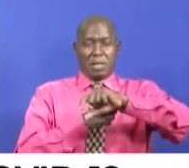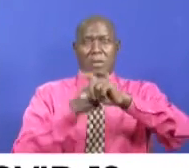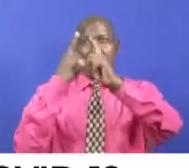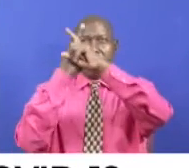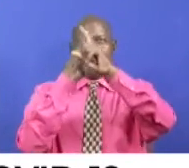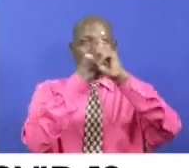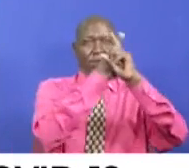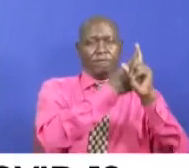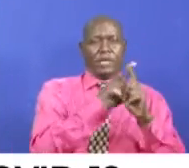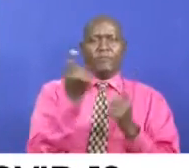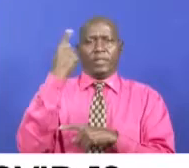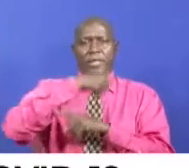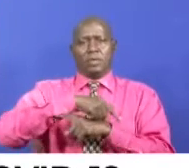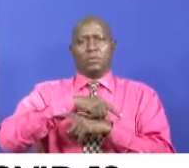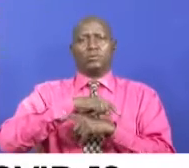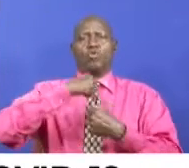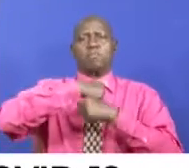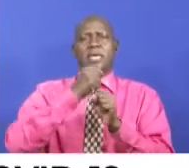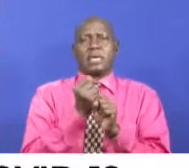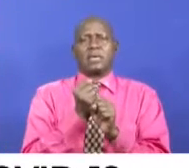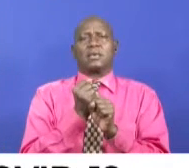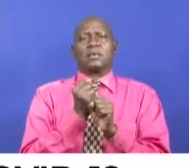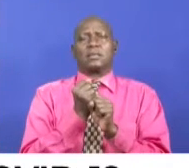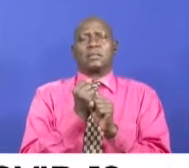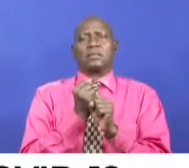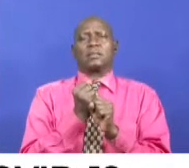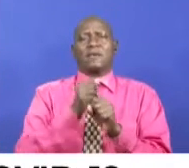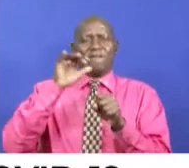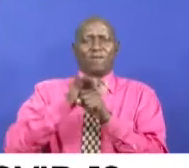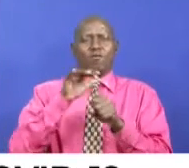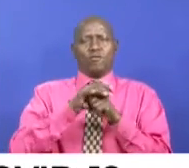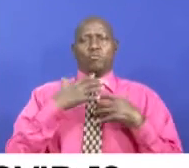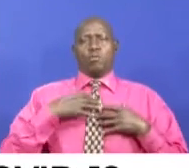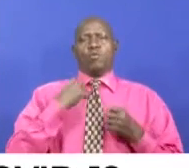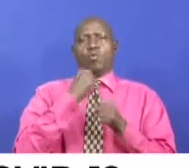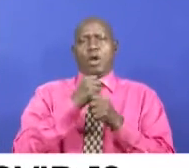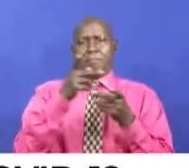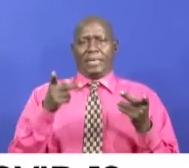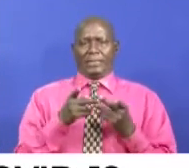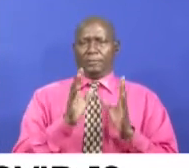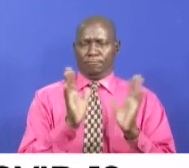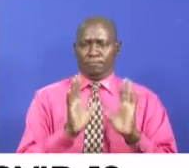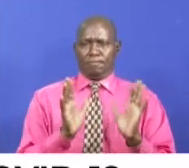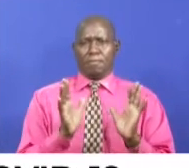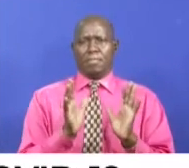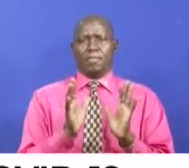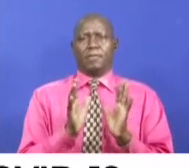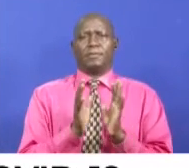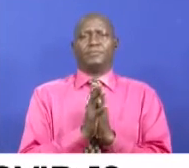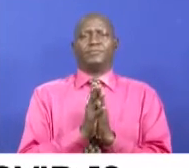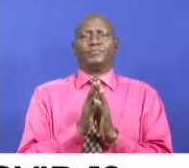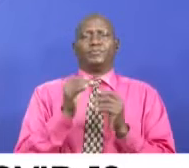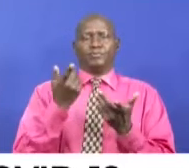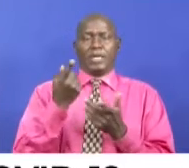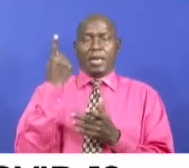different days to minimize congestion in workplaces. In preparation for the possible escalation numbers of the